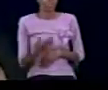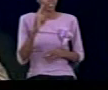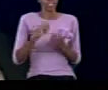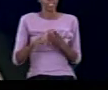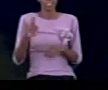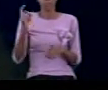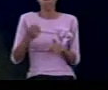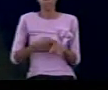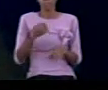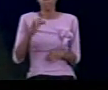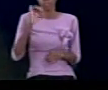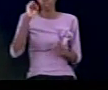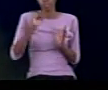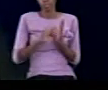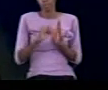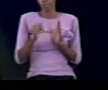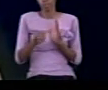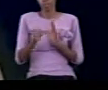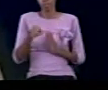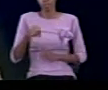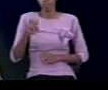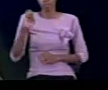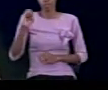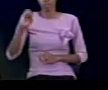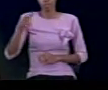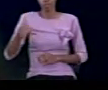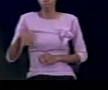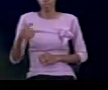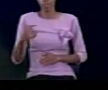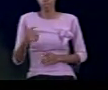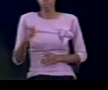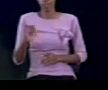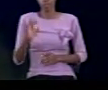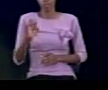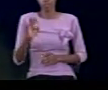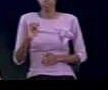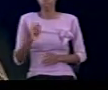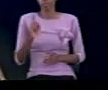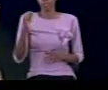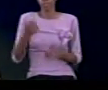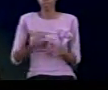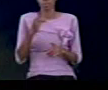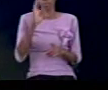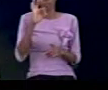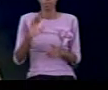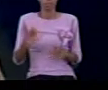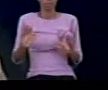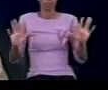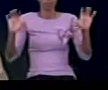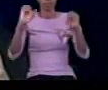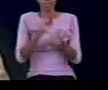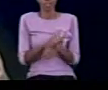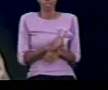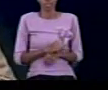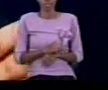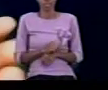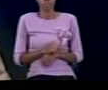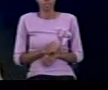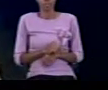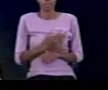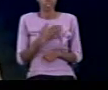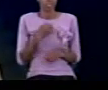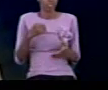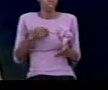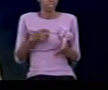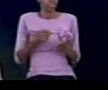The month of your miracle. And there are times in life when the challenges of life make situations look dark